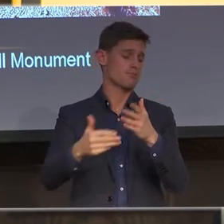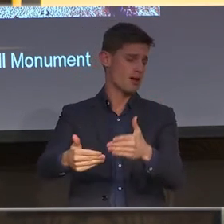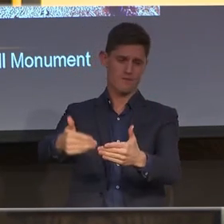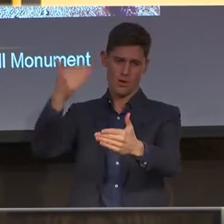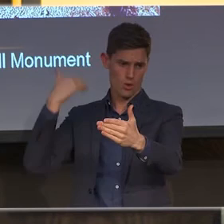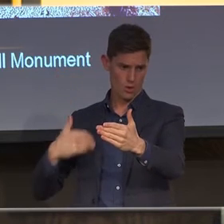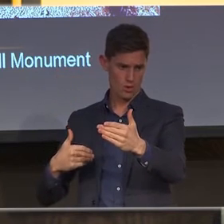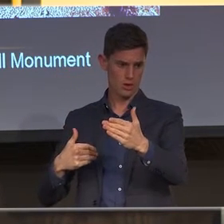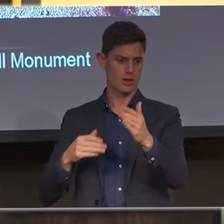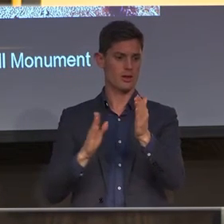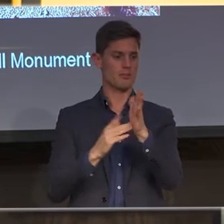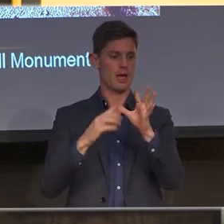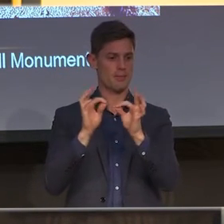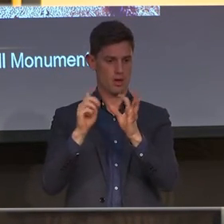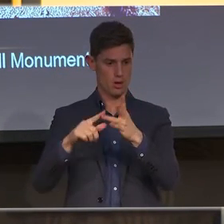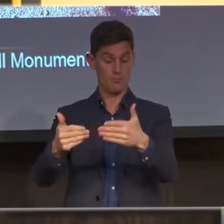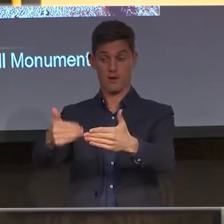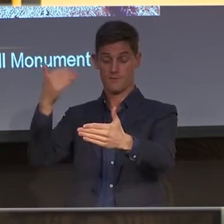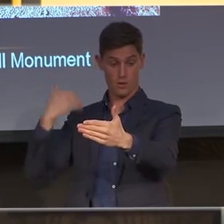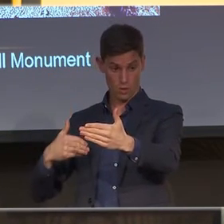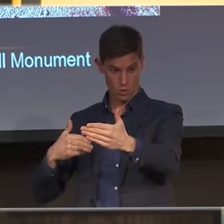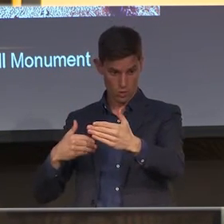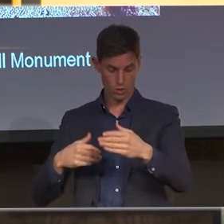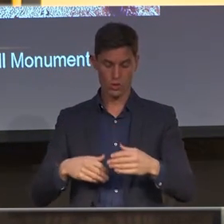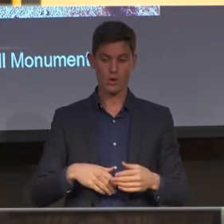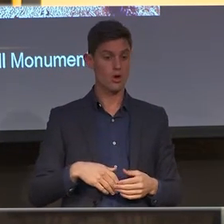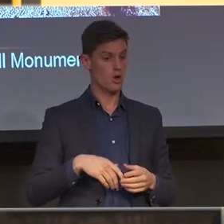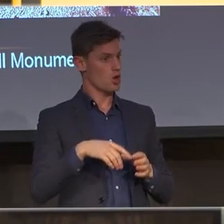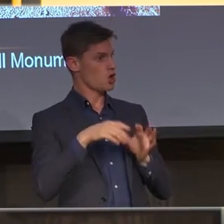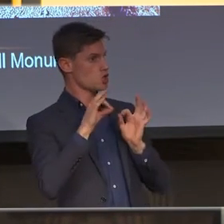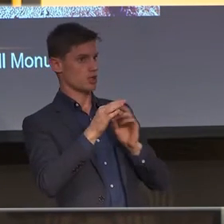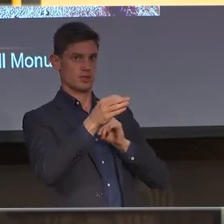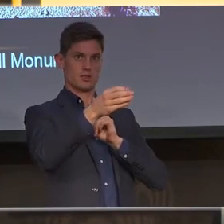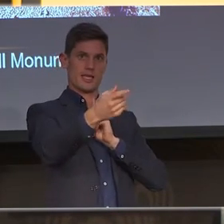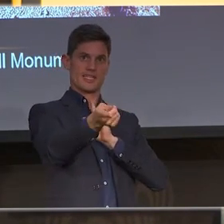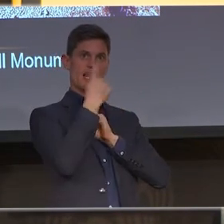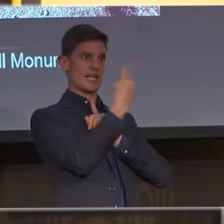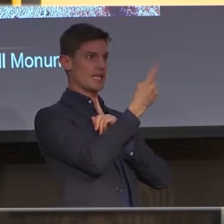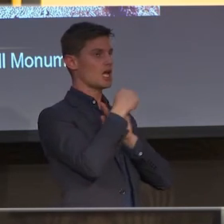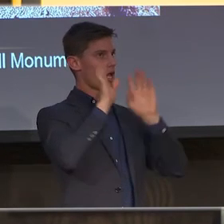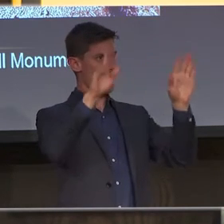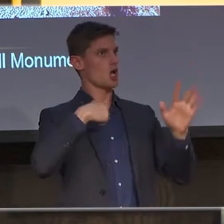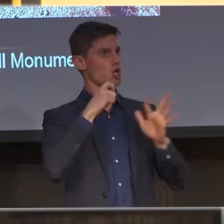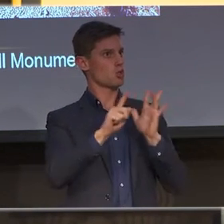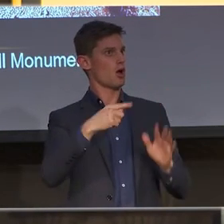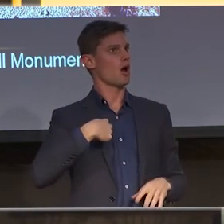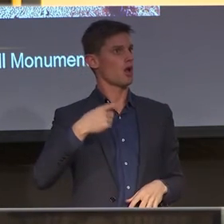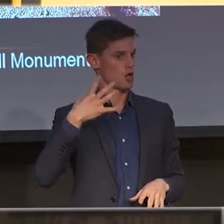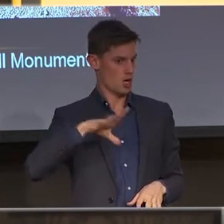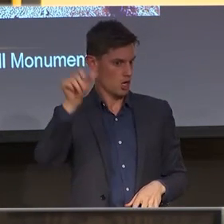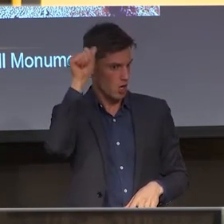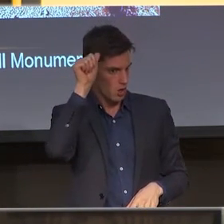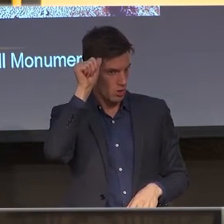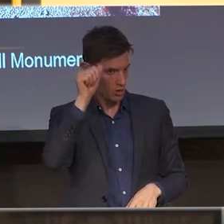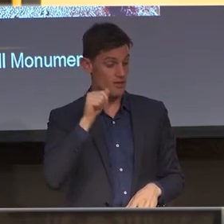to have decisions regarding Aboriginal communities made by Aboriginal people rather than distant authorities. The Mabo decision and